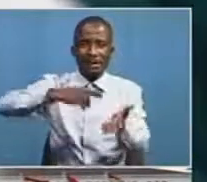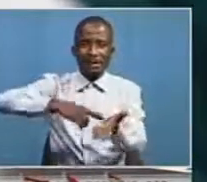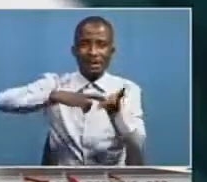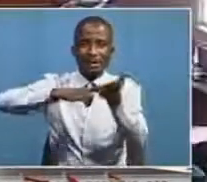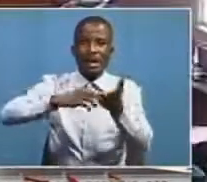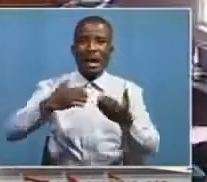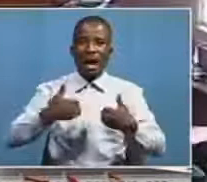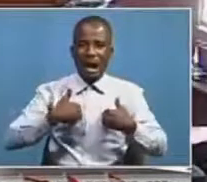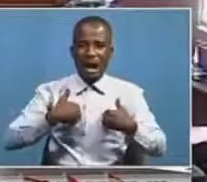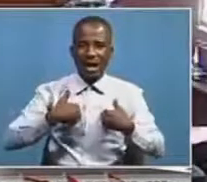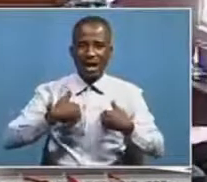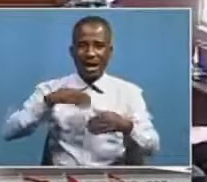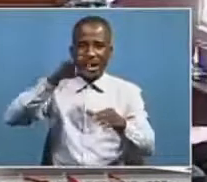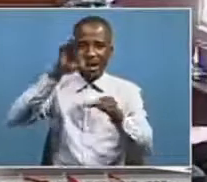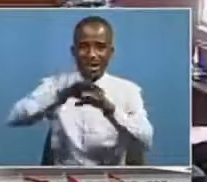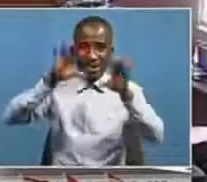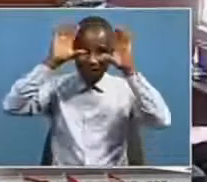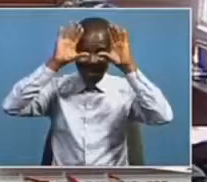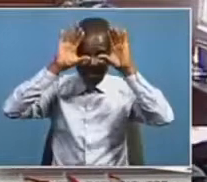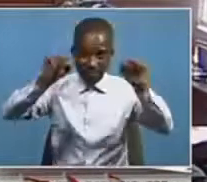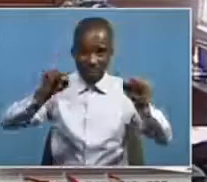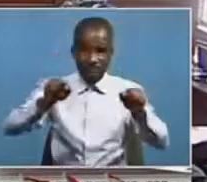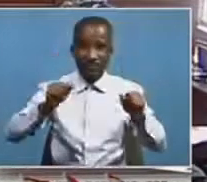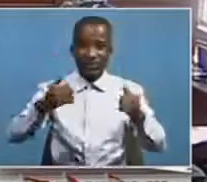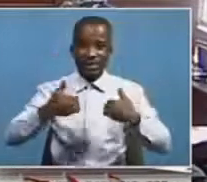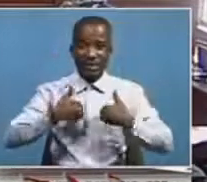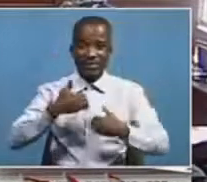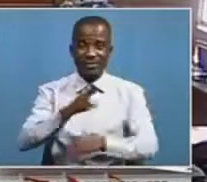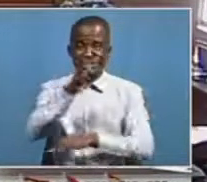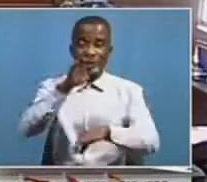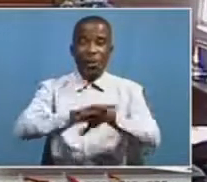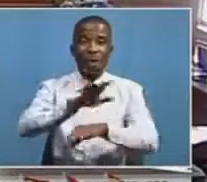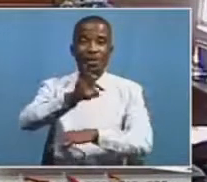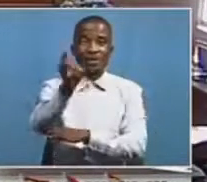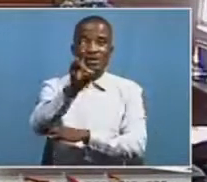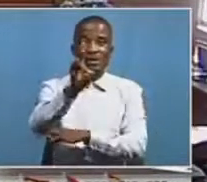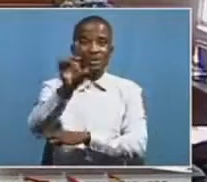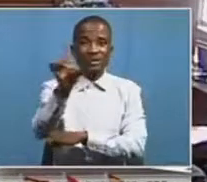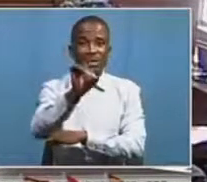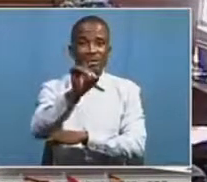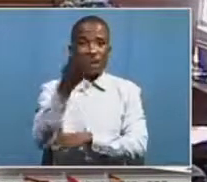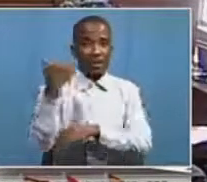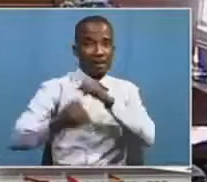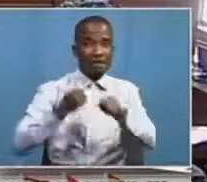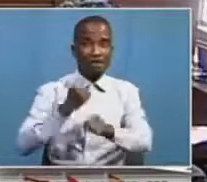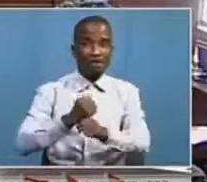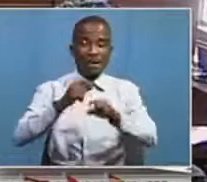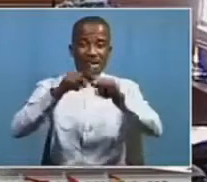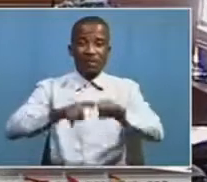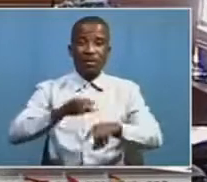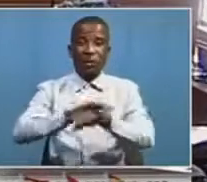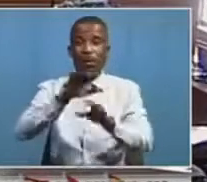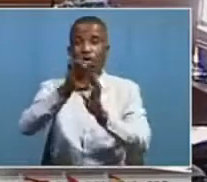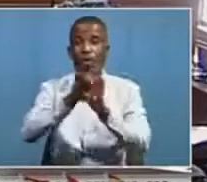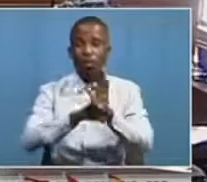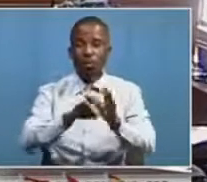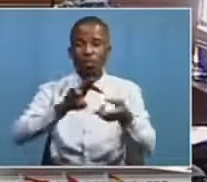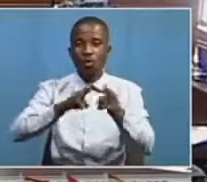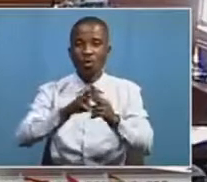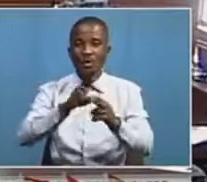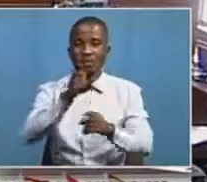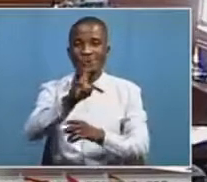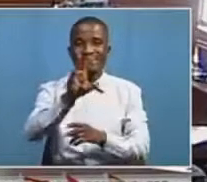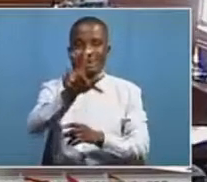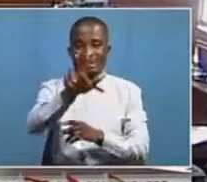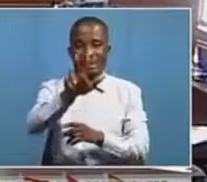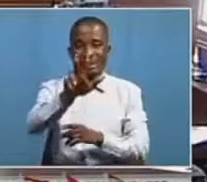candidate, having in the presidential election held on the 7th of December 2020, pursuant to Article 63, Clause 3 of